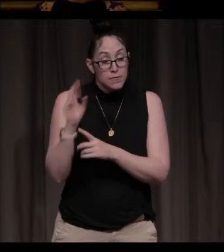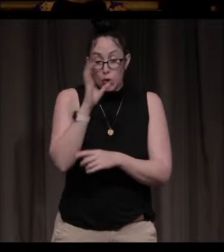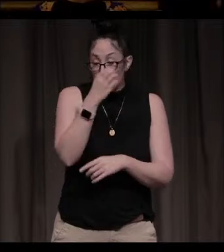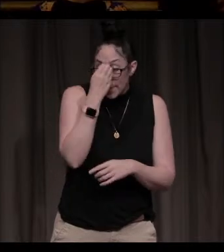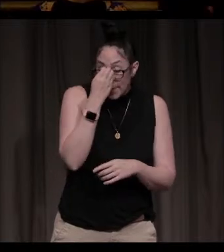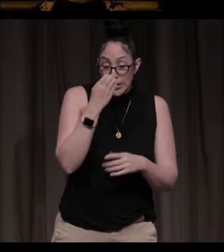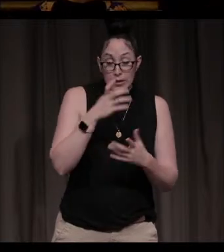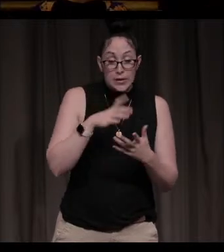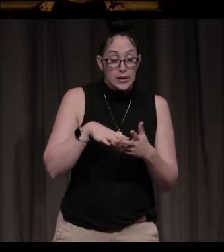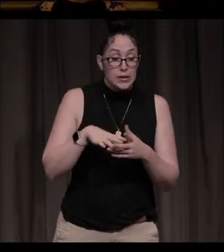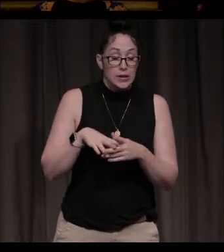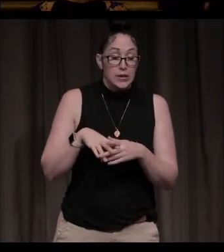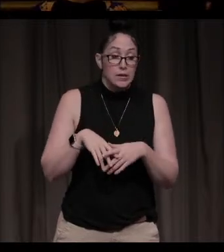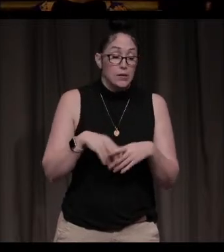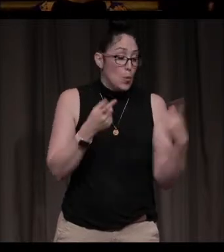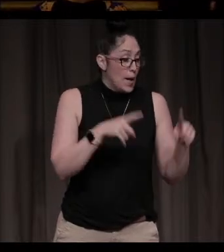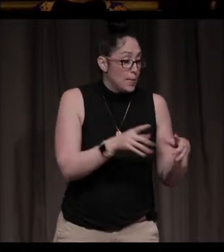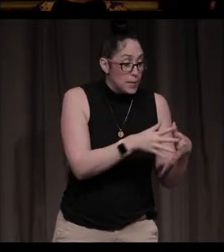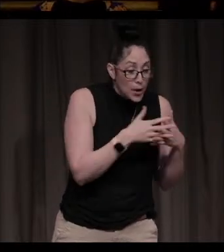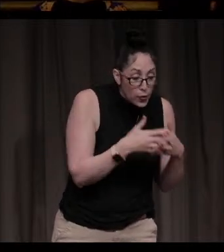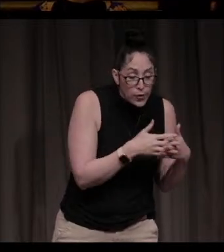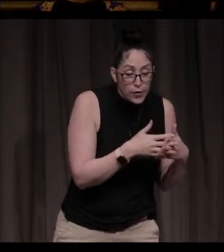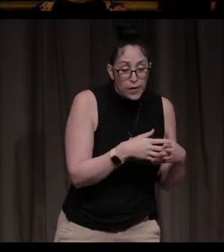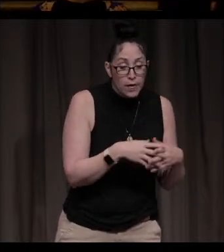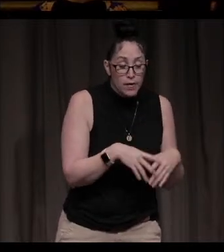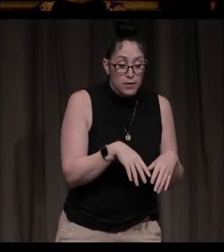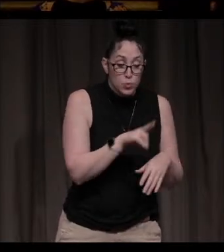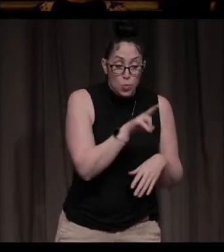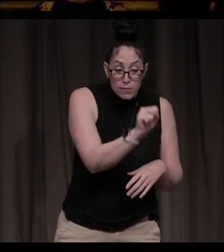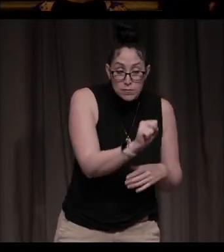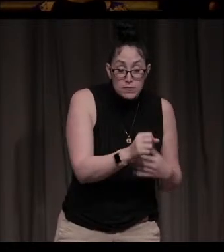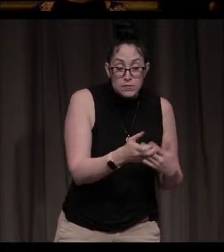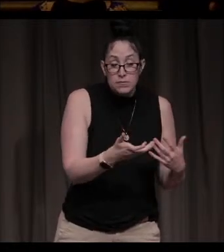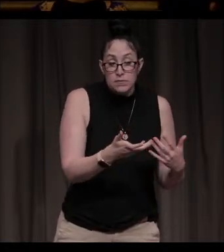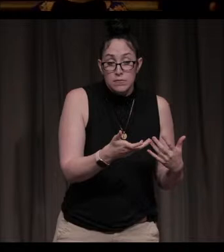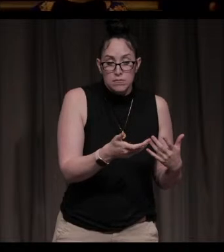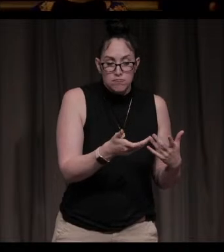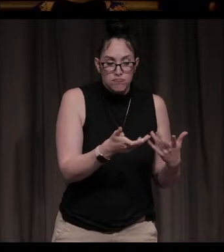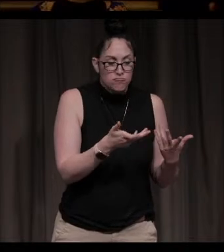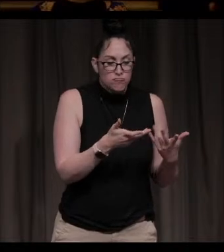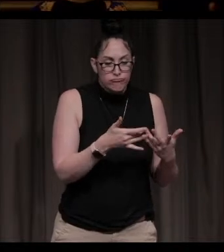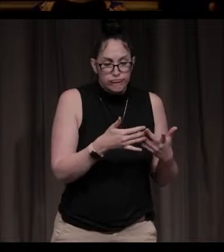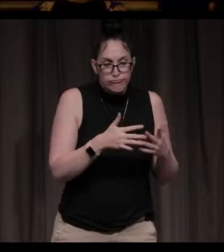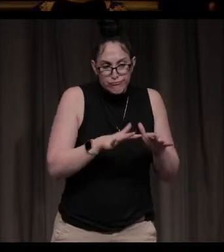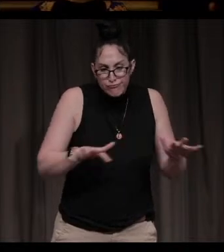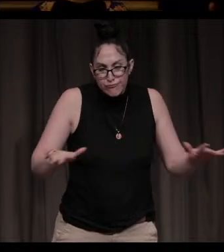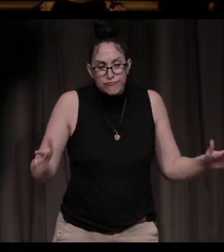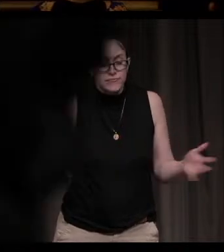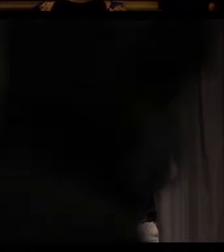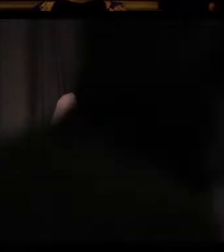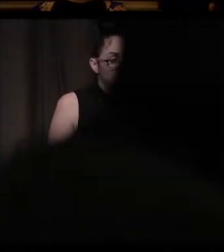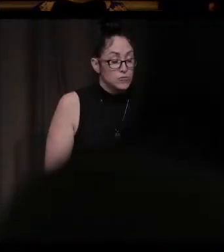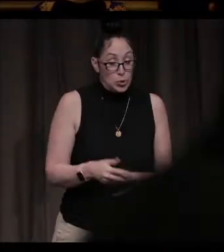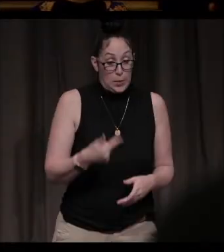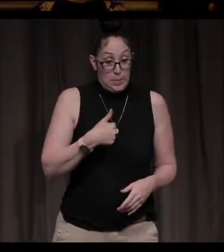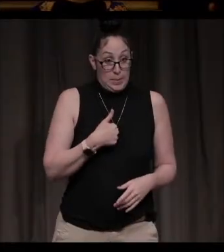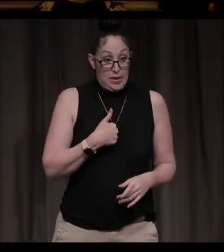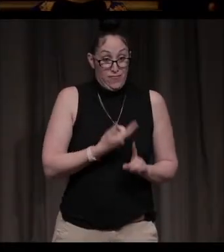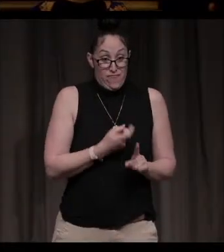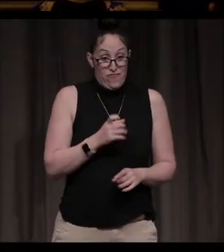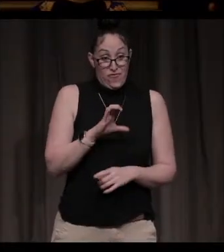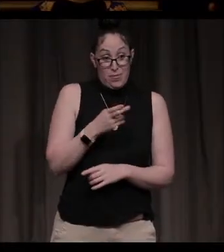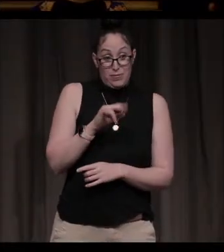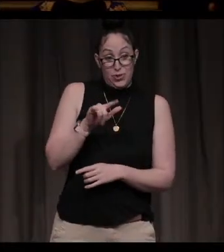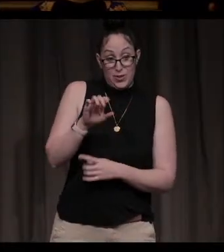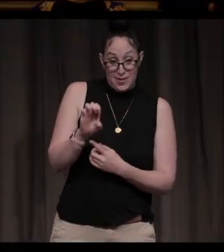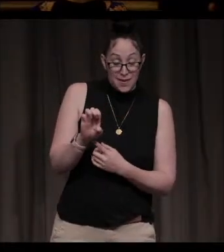European abstraction, and then what happened in the Americas and in the United States, so on and so on. And as a Chilean, when